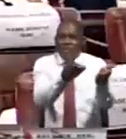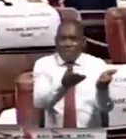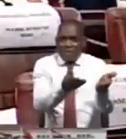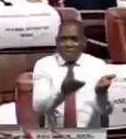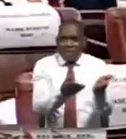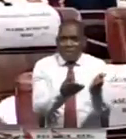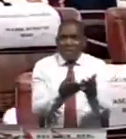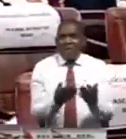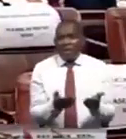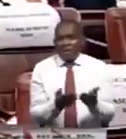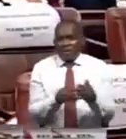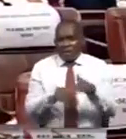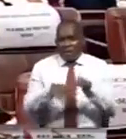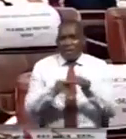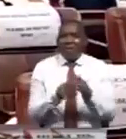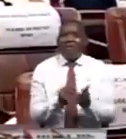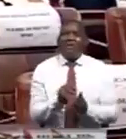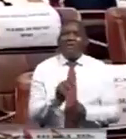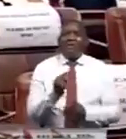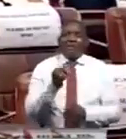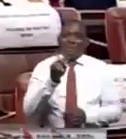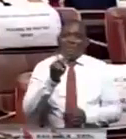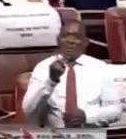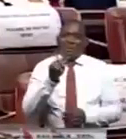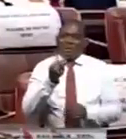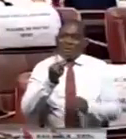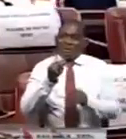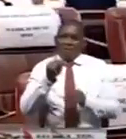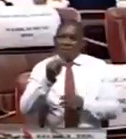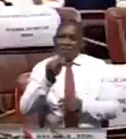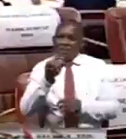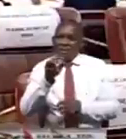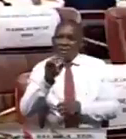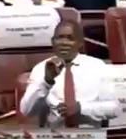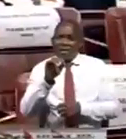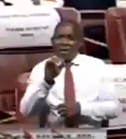under the terms of CI 47,